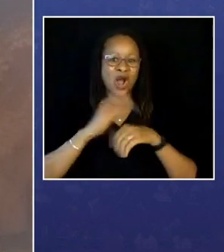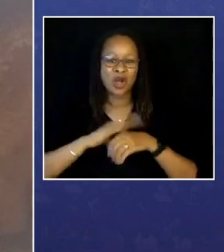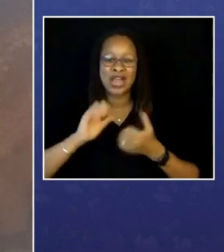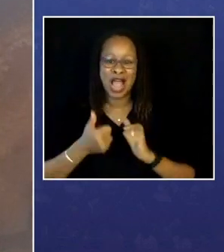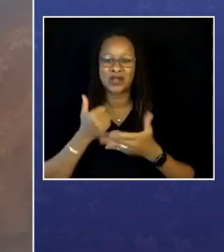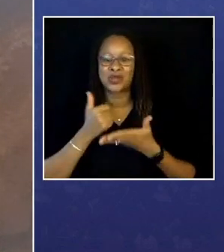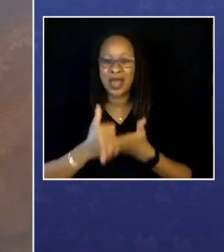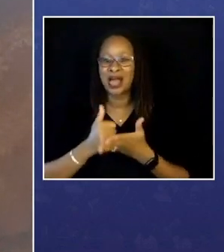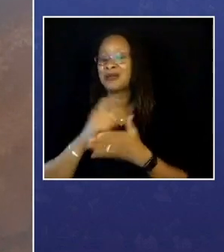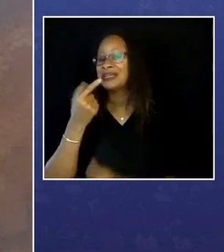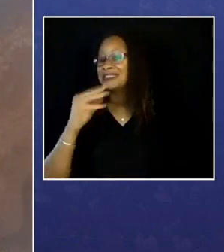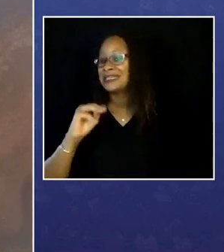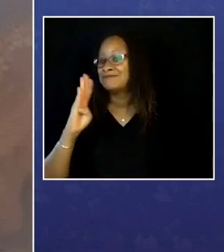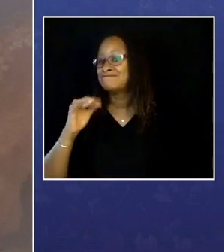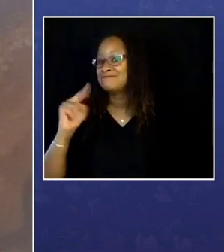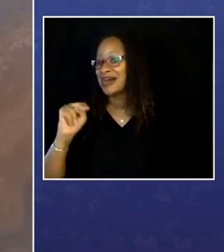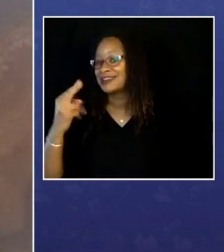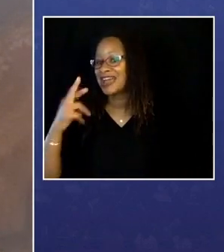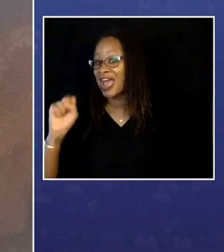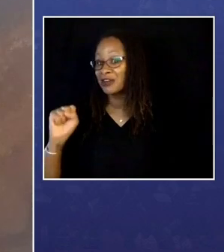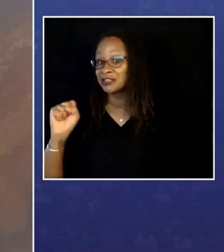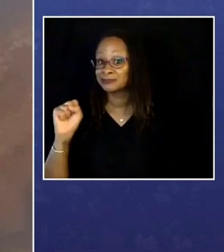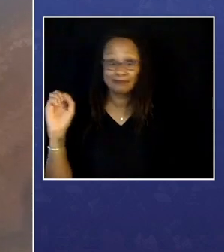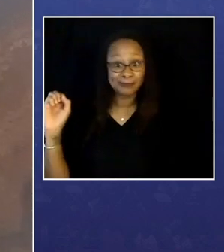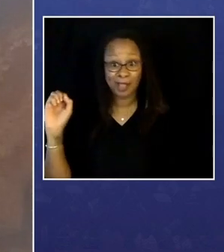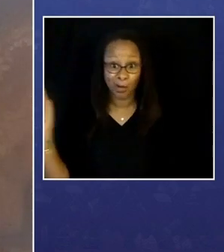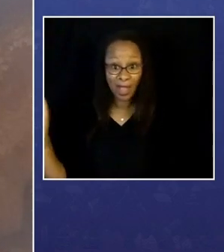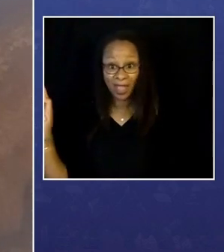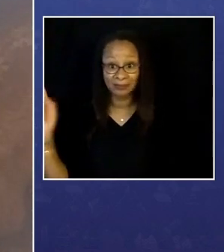can help Team Biden-Harris. Okay.